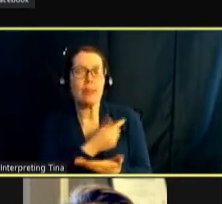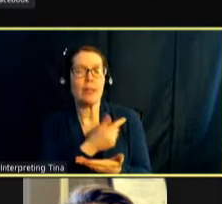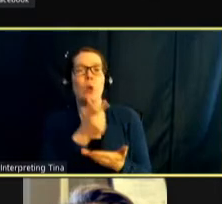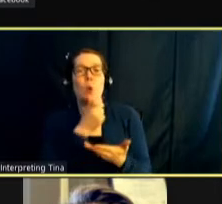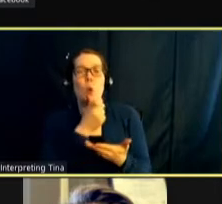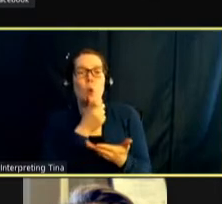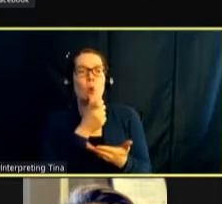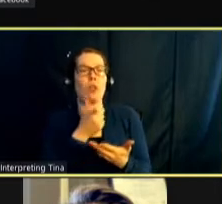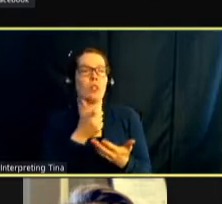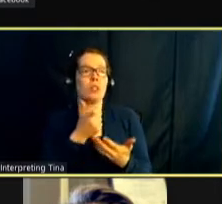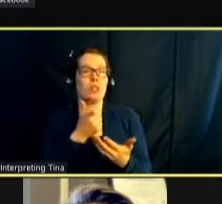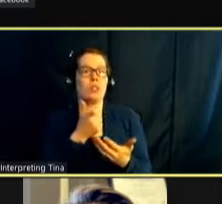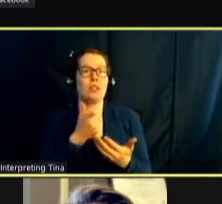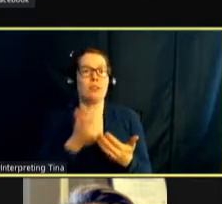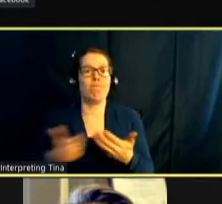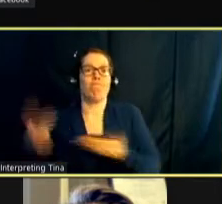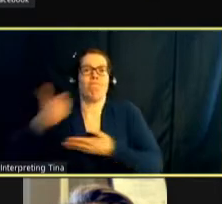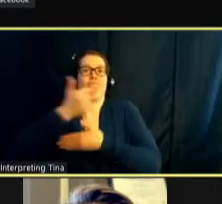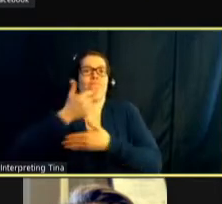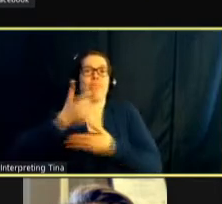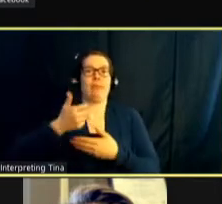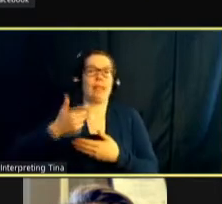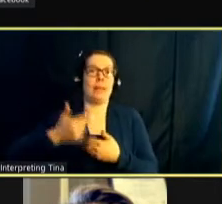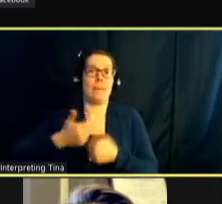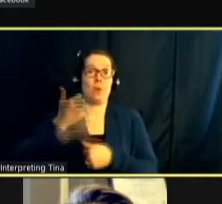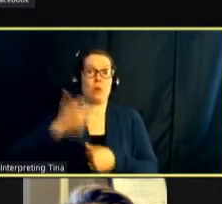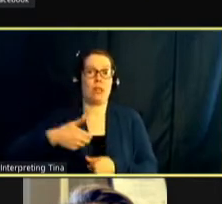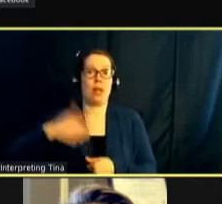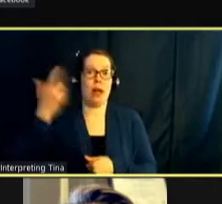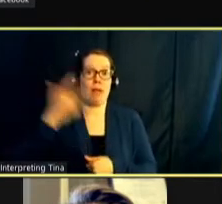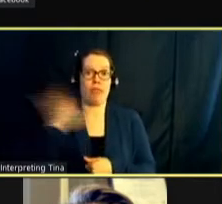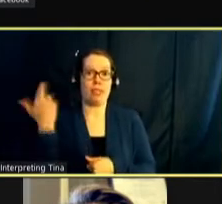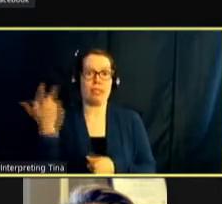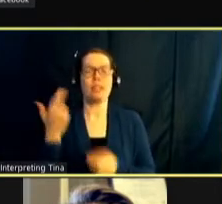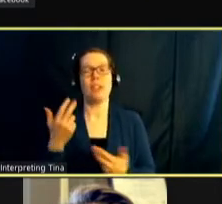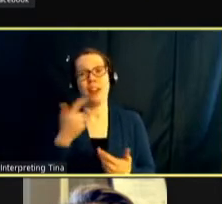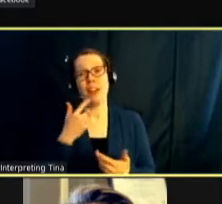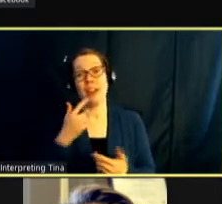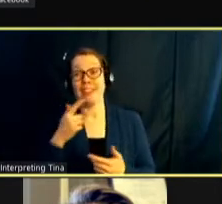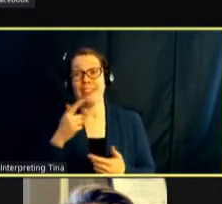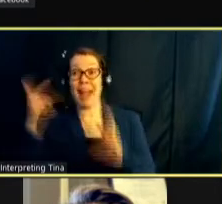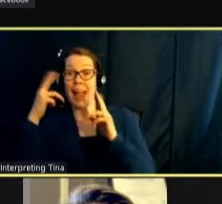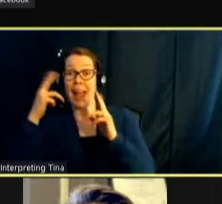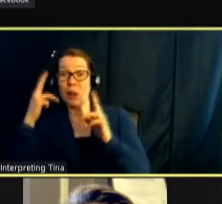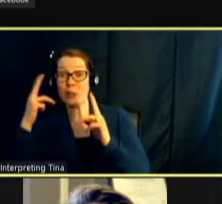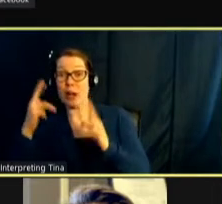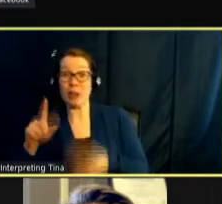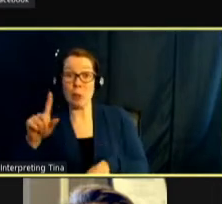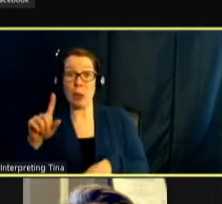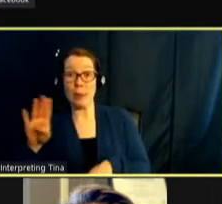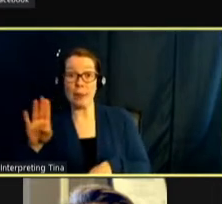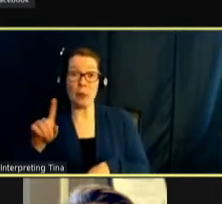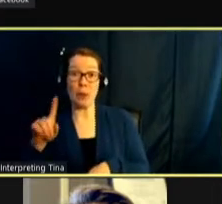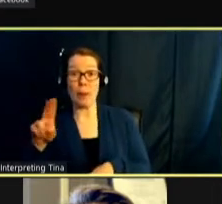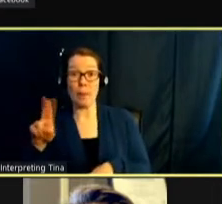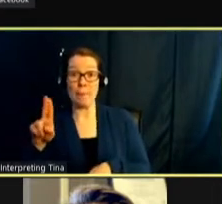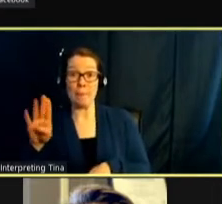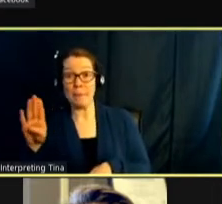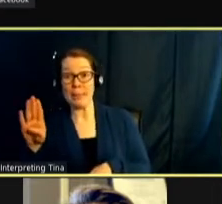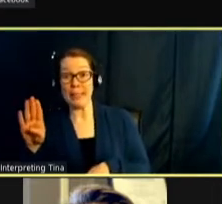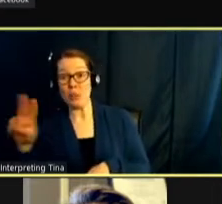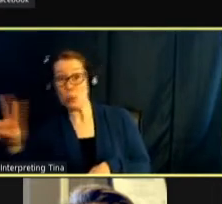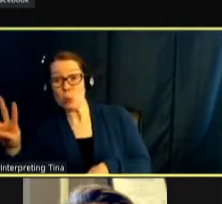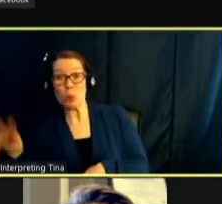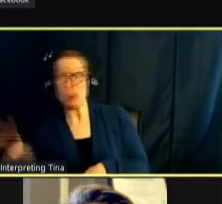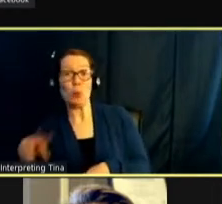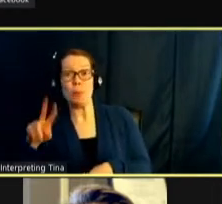most at risk at that point in time. So I would love to say that a hairdresser, is going to be in 1B1, 1B2, 1B3, but we